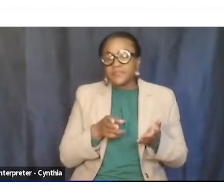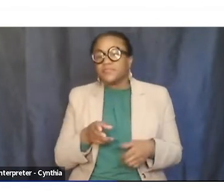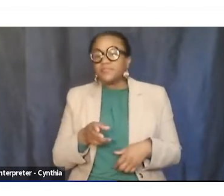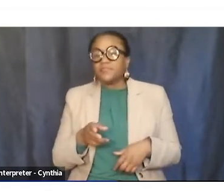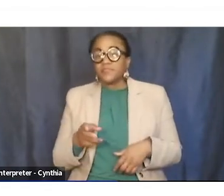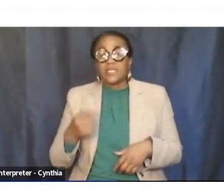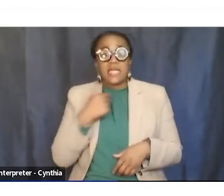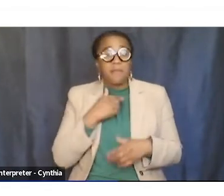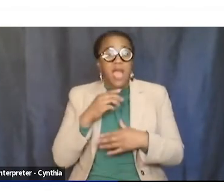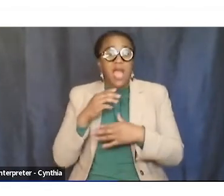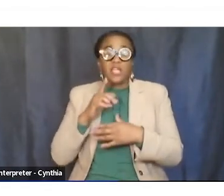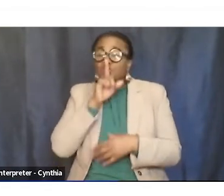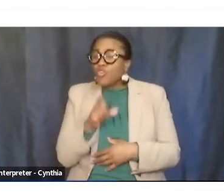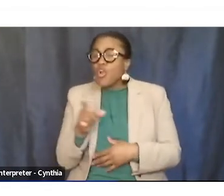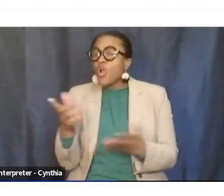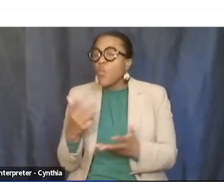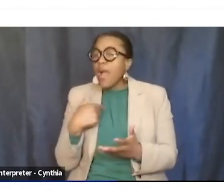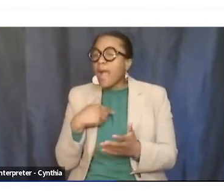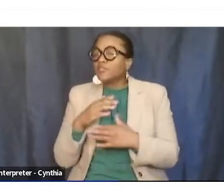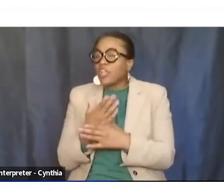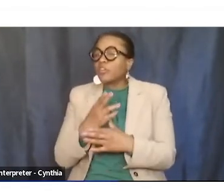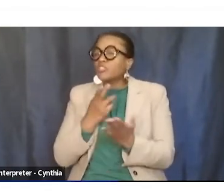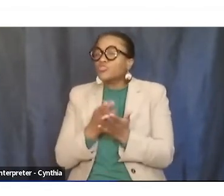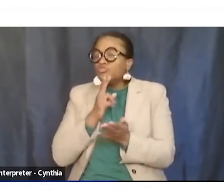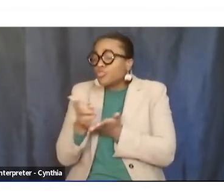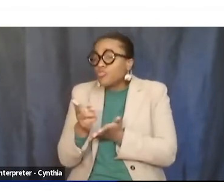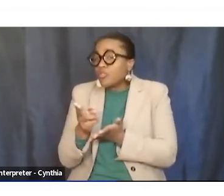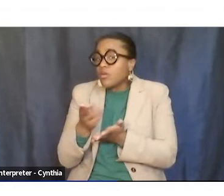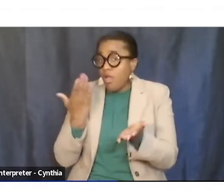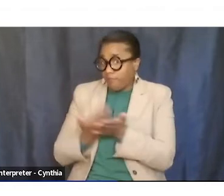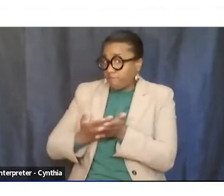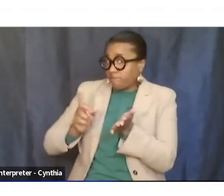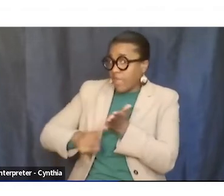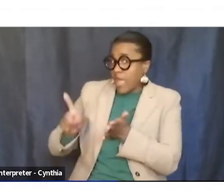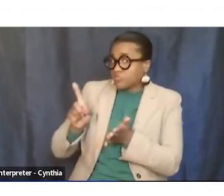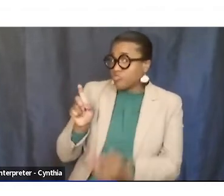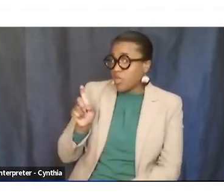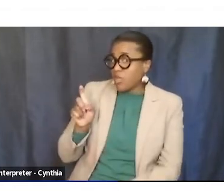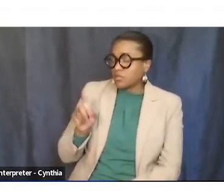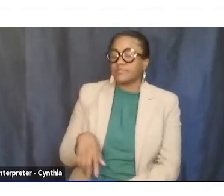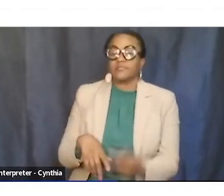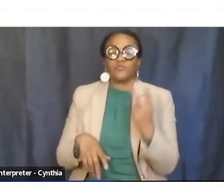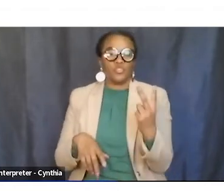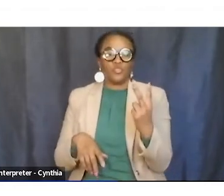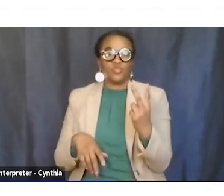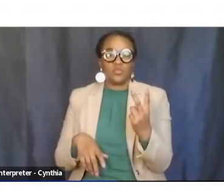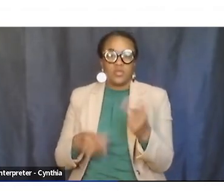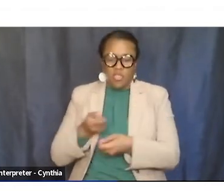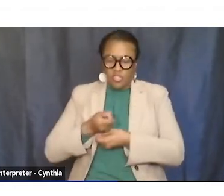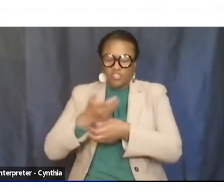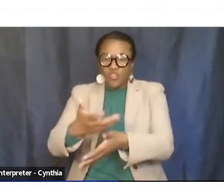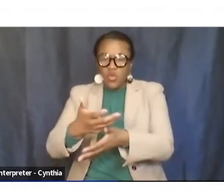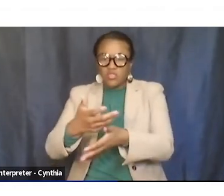I sure what I am sharing is true? Have I fact checked? 2, have I checked the sources and read the